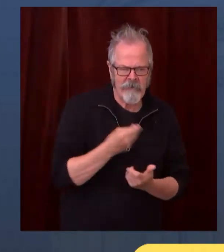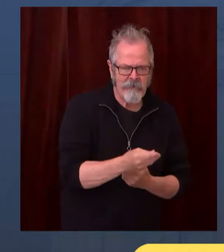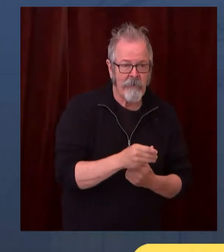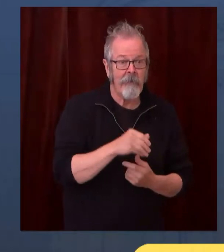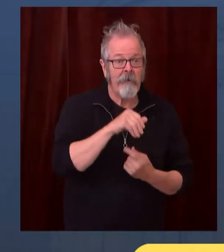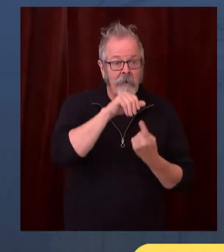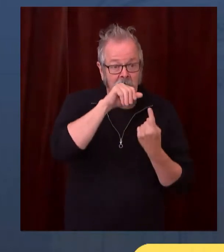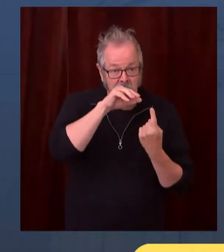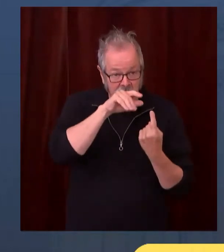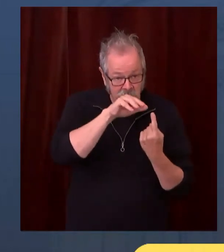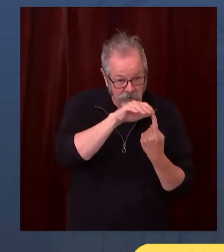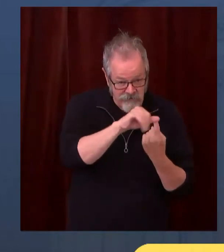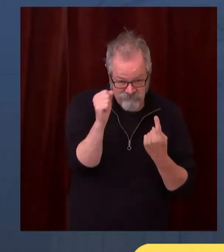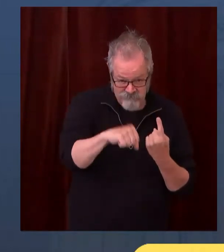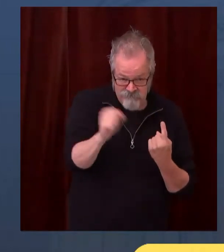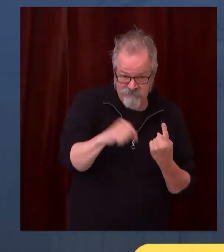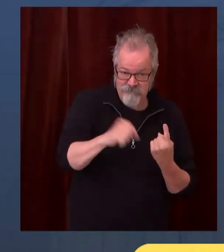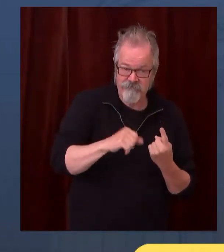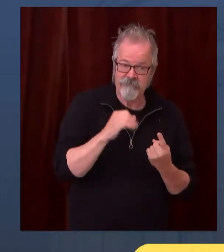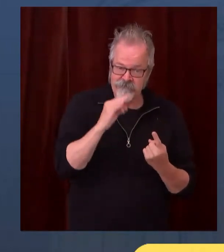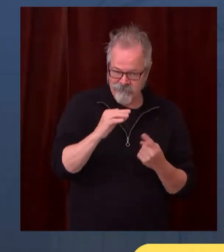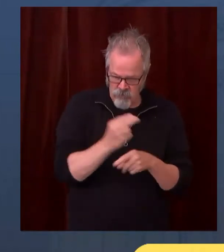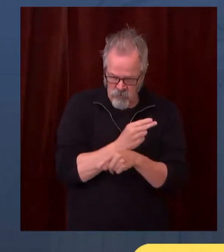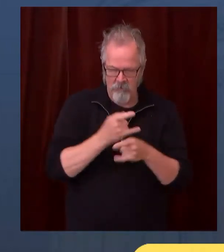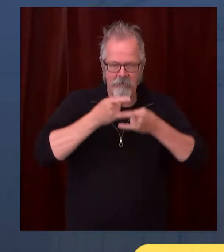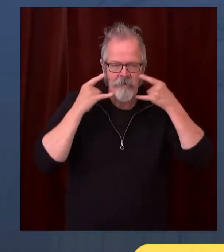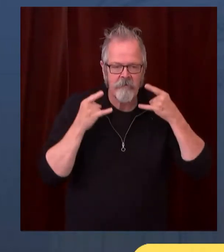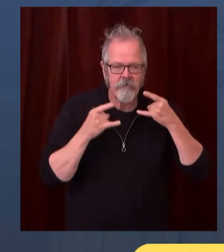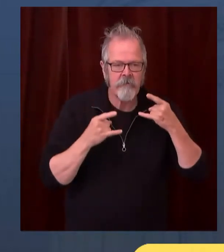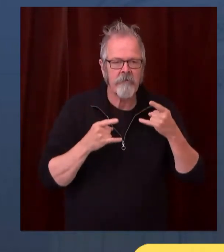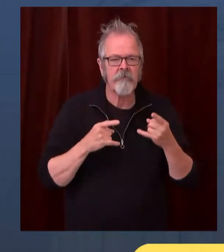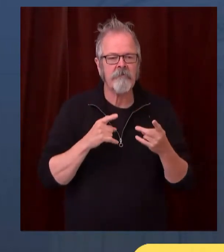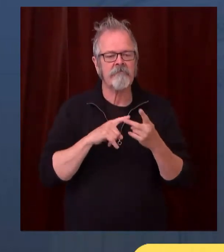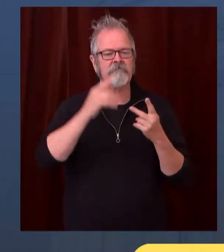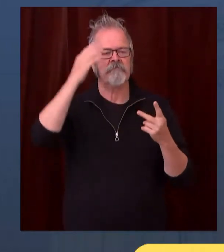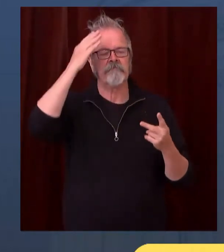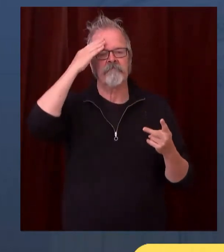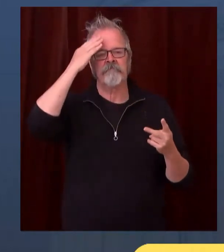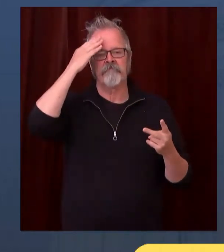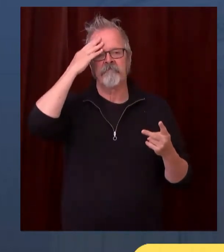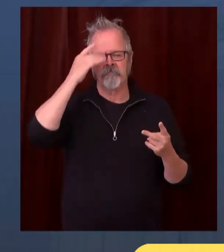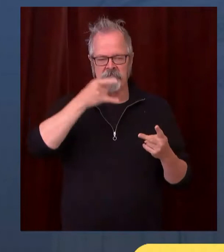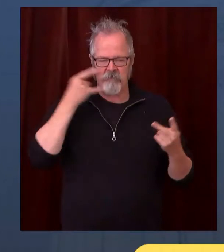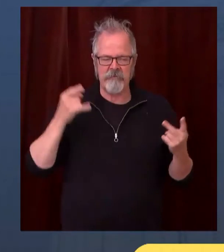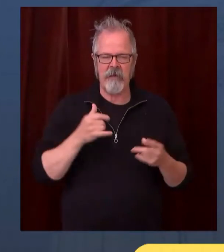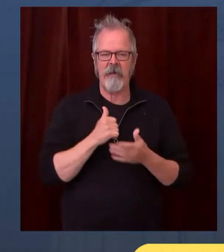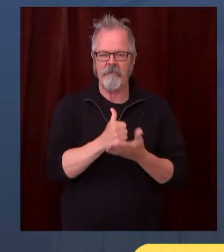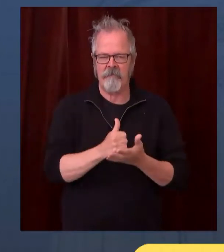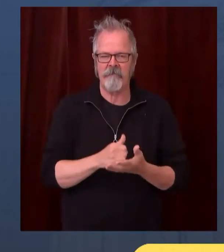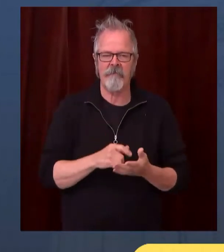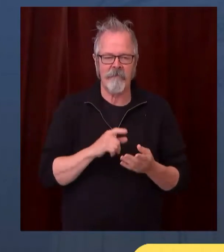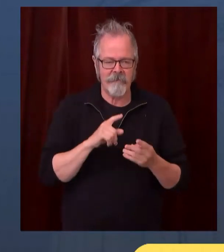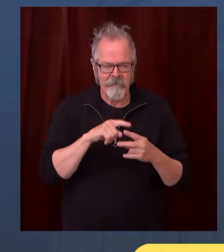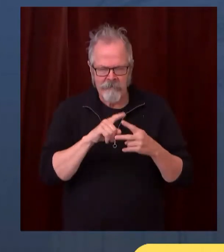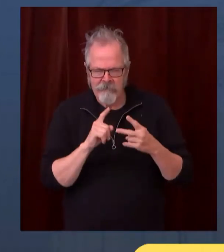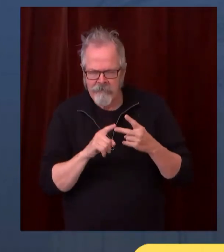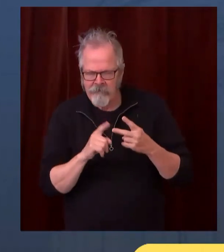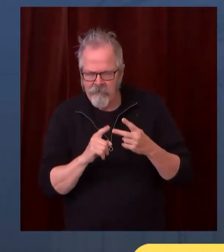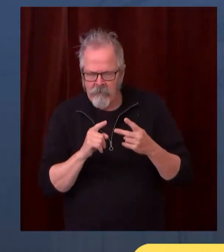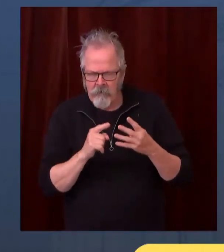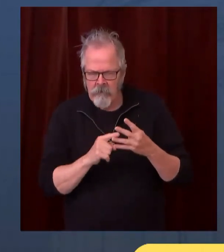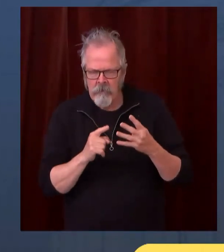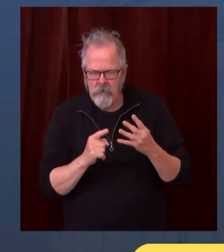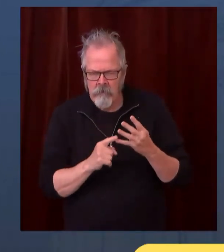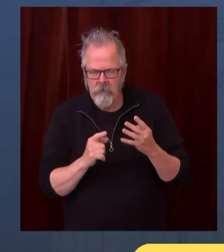the transmission system that can be blocked to some degree by masks. And we believe that these have already shown early promise to